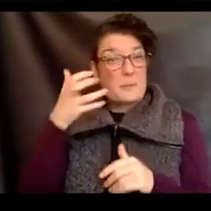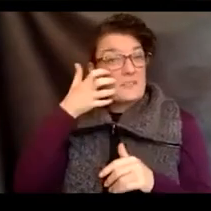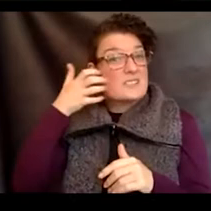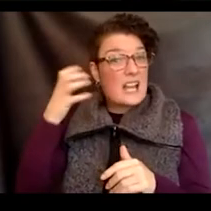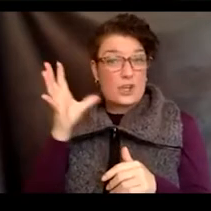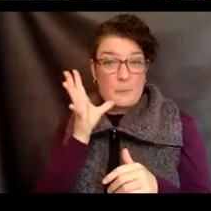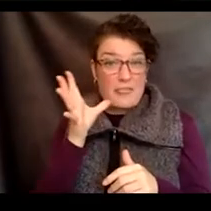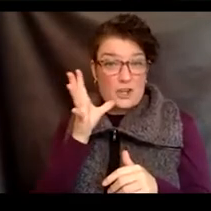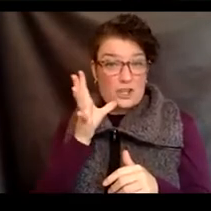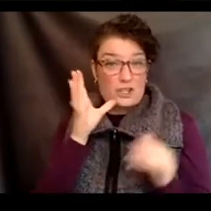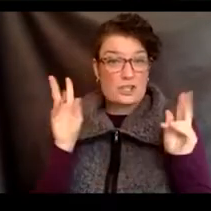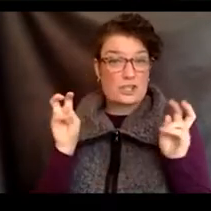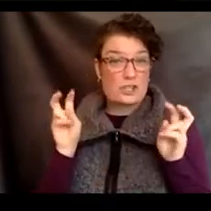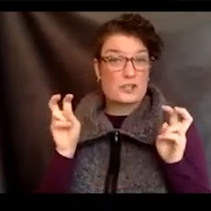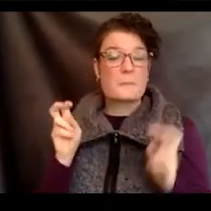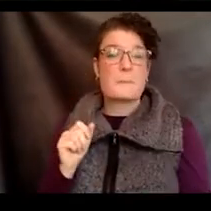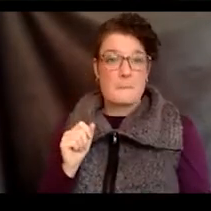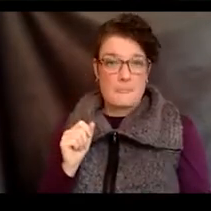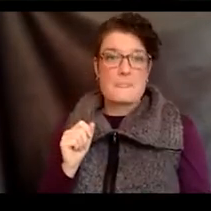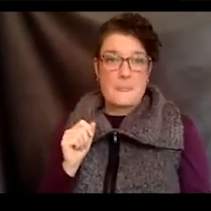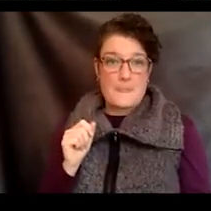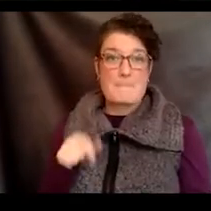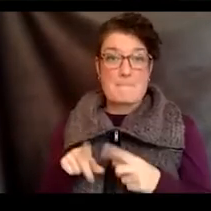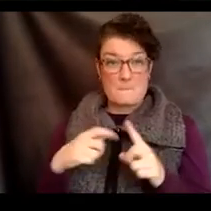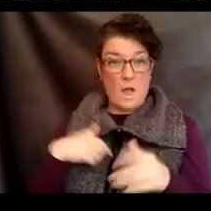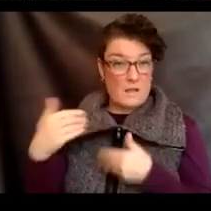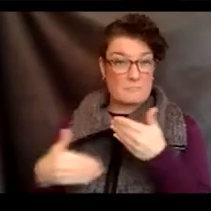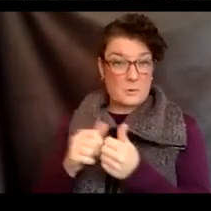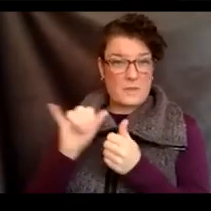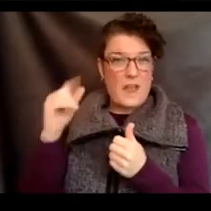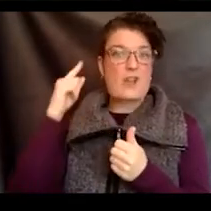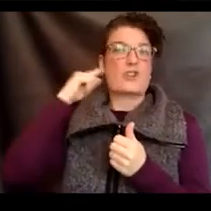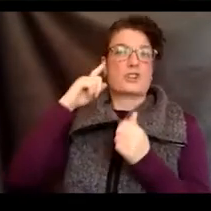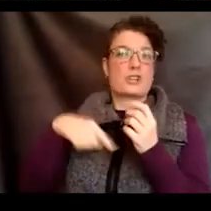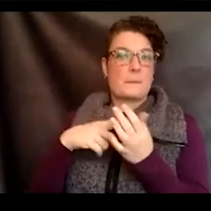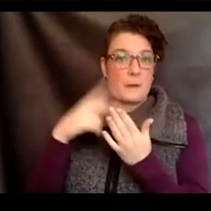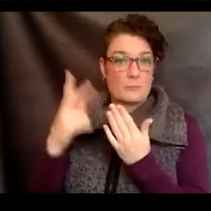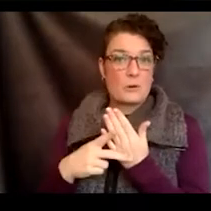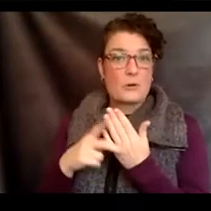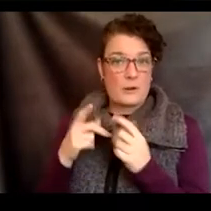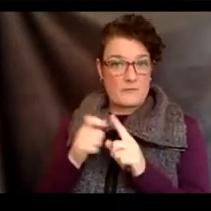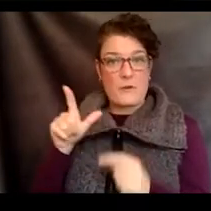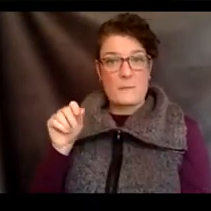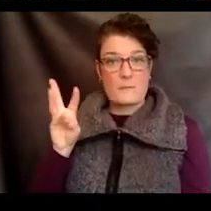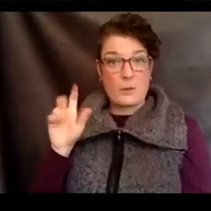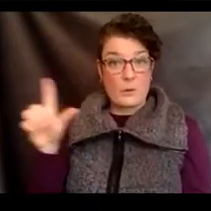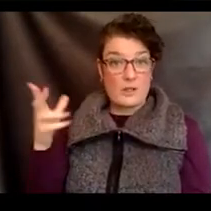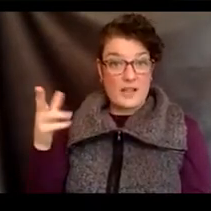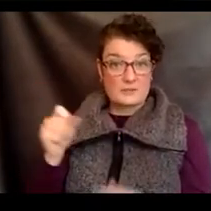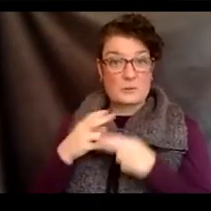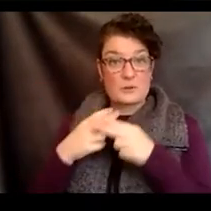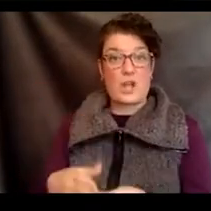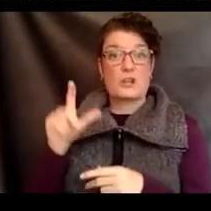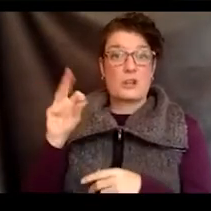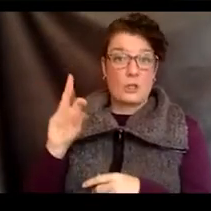mothers. And as I was doing that, I heard about this program at Lowell High School called the Lowell Science